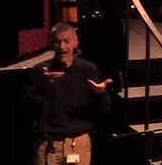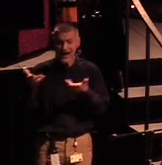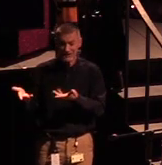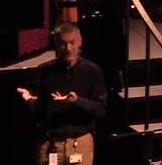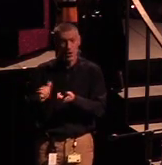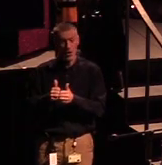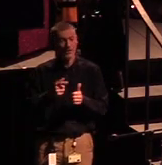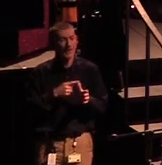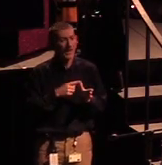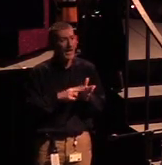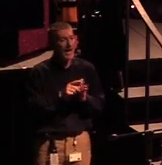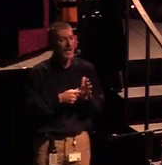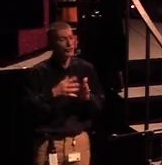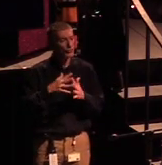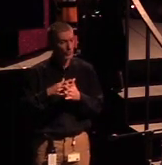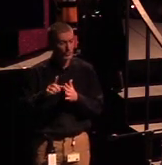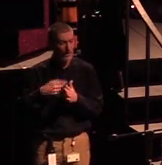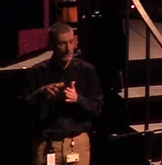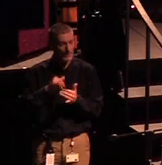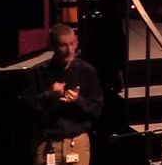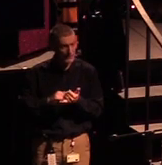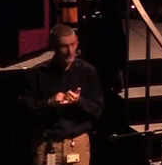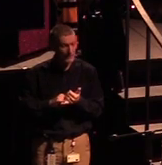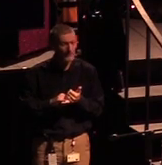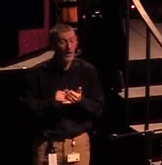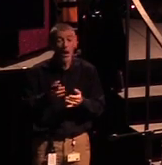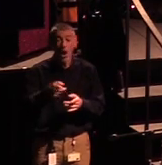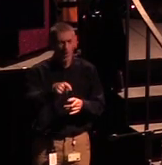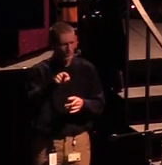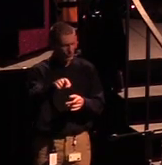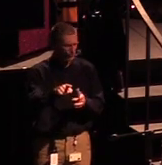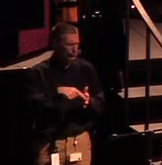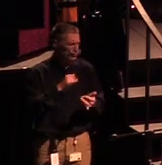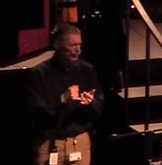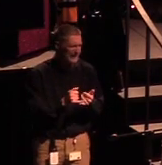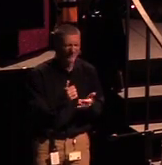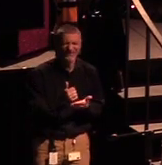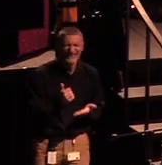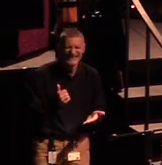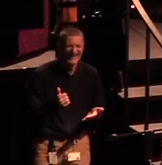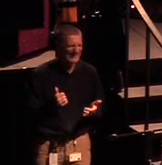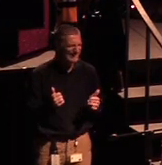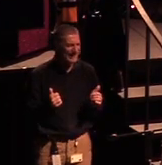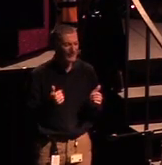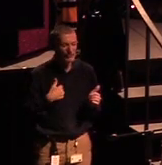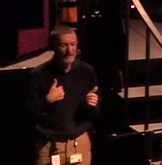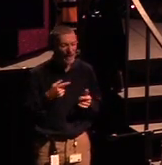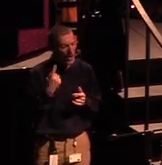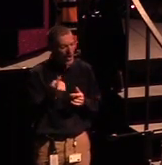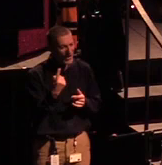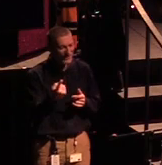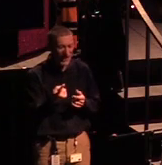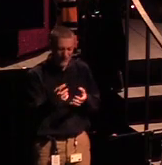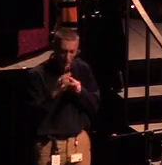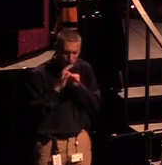to Andrew Jones but before I do that I just to say jess is absolutely fantastic she's someone who we have invested in an